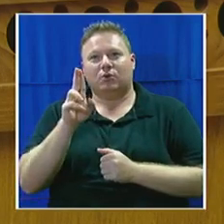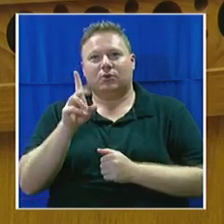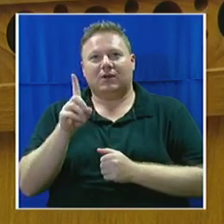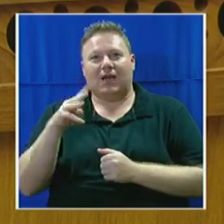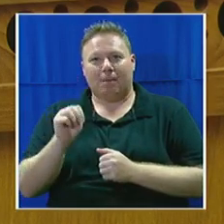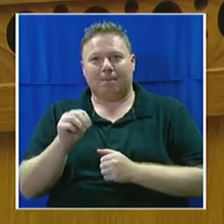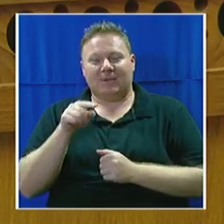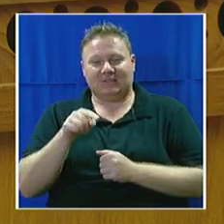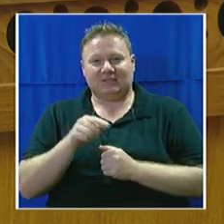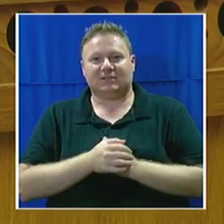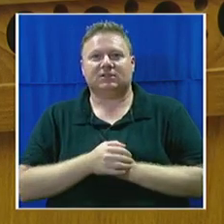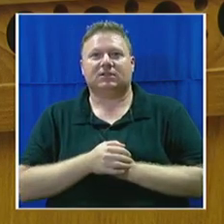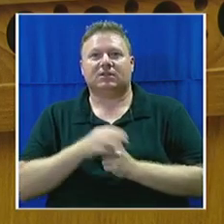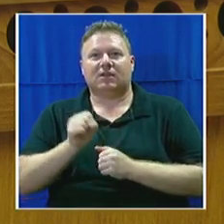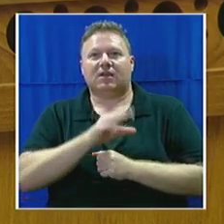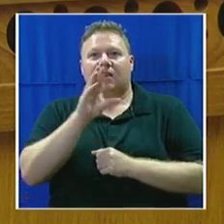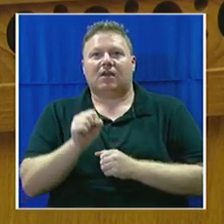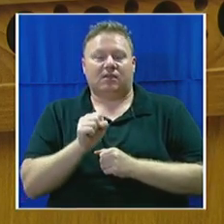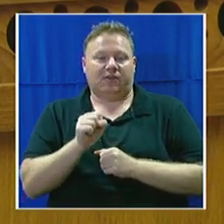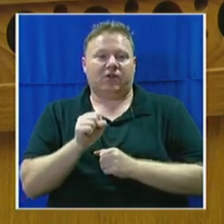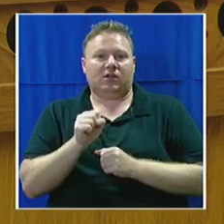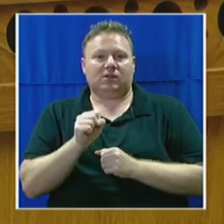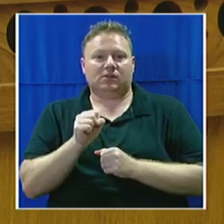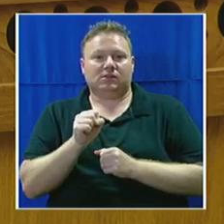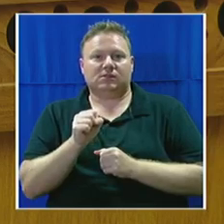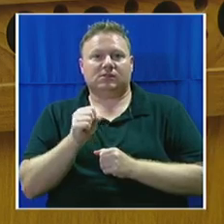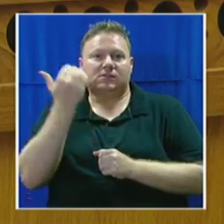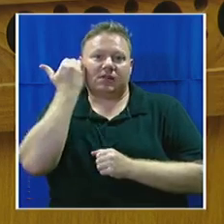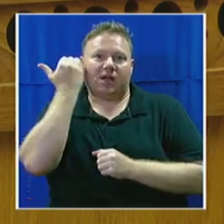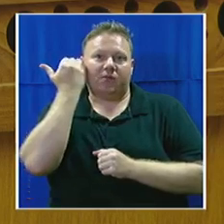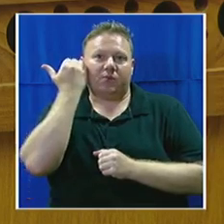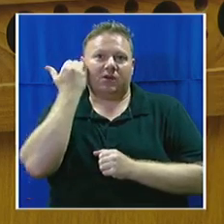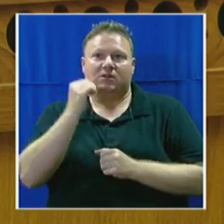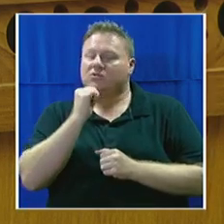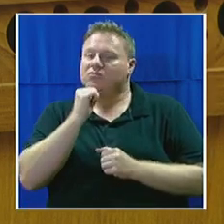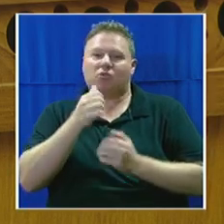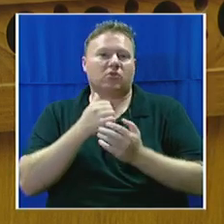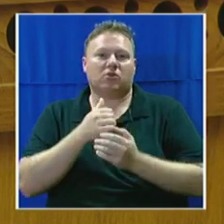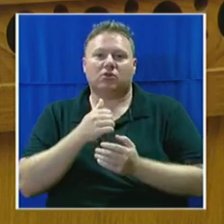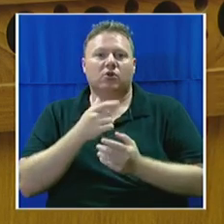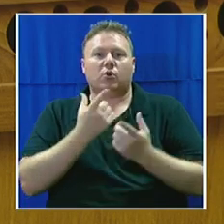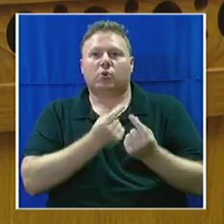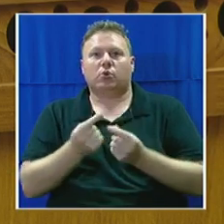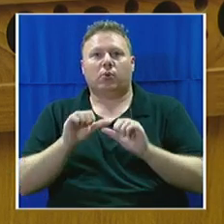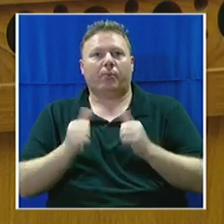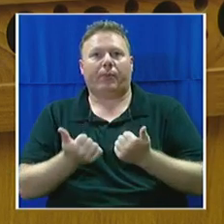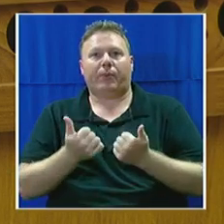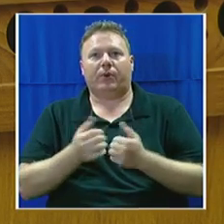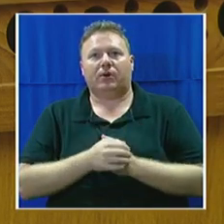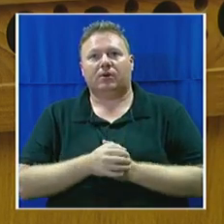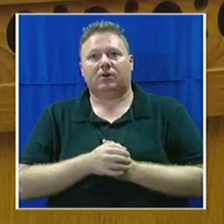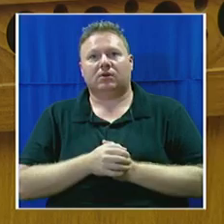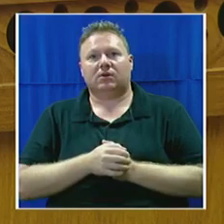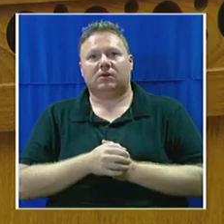view that the South African government is not handling COVID-19 outbreak in China and the impact thereof on all South Africans very